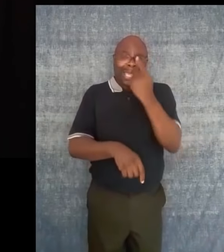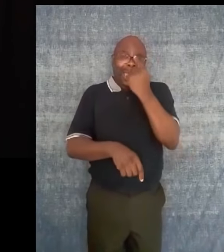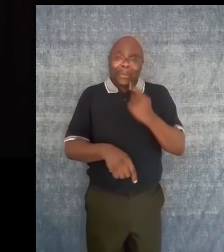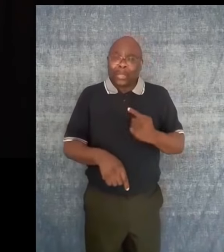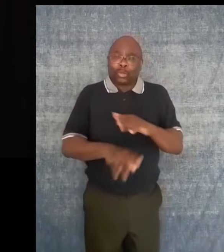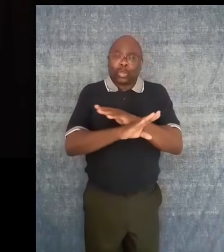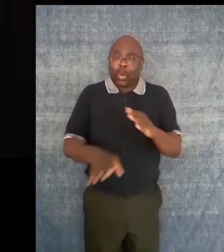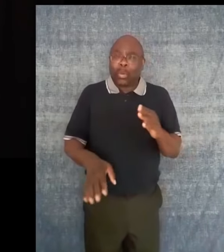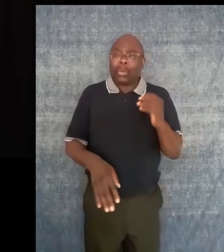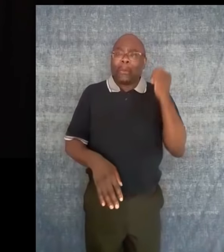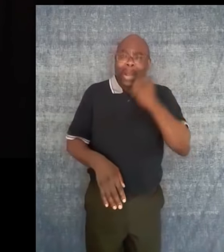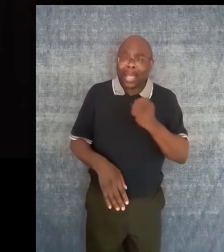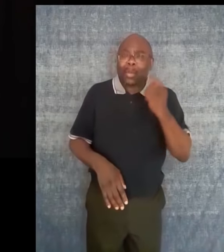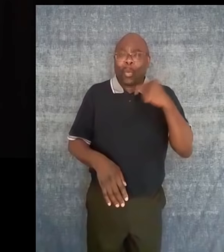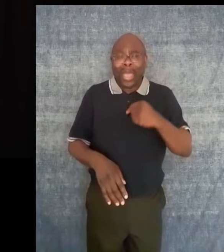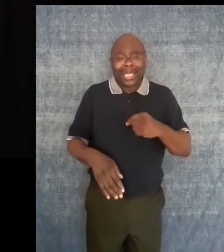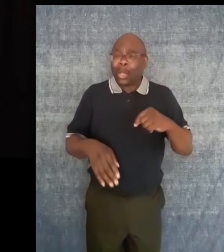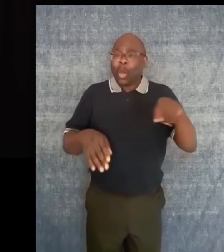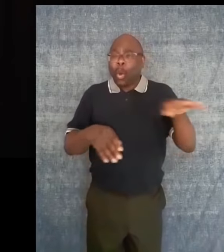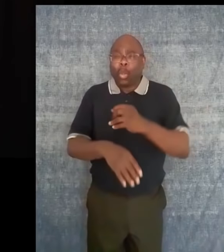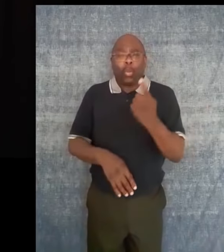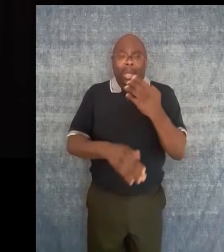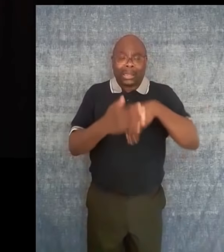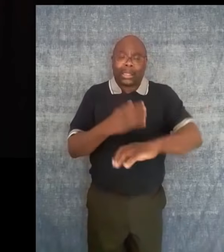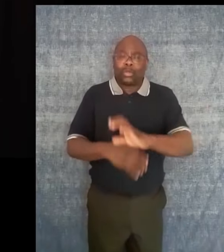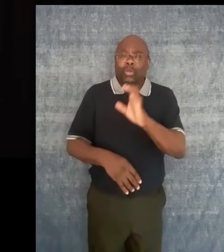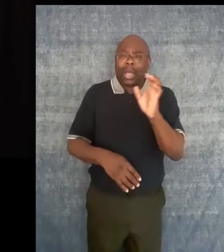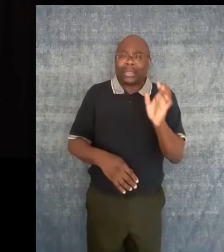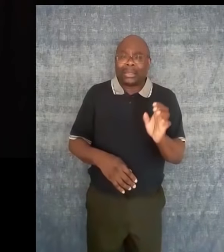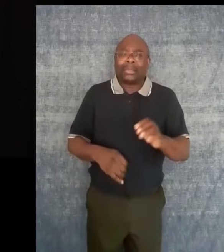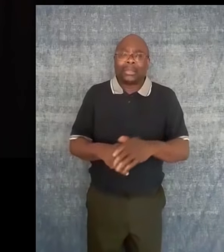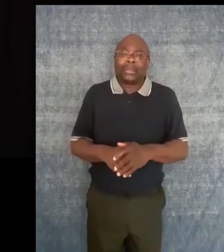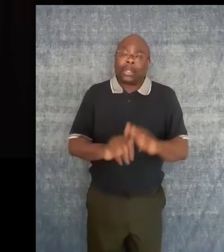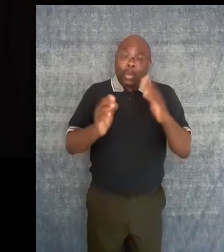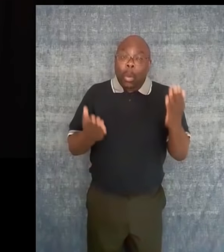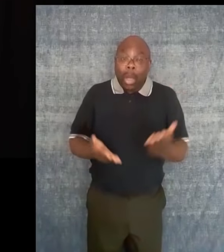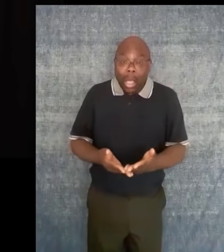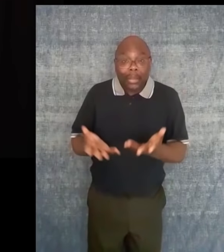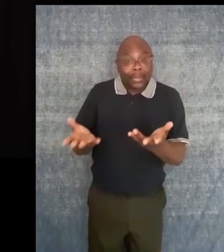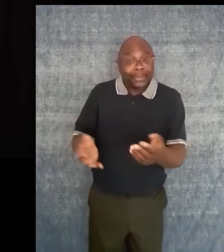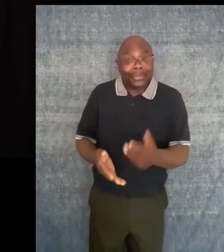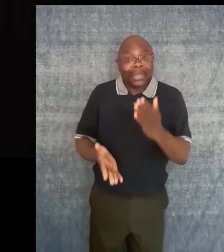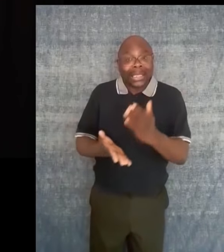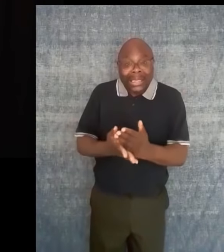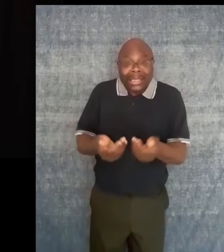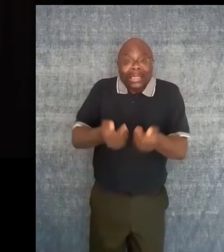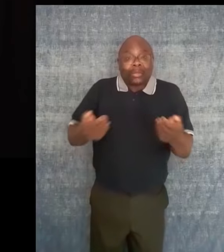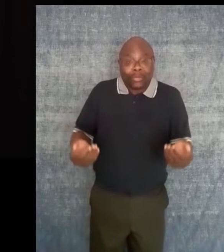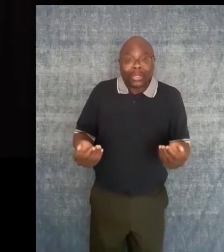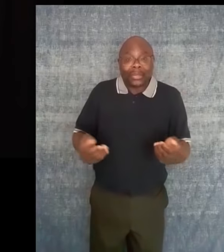there is no black or white. We are all one in Christ. But in the world, there is black and